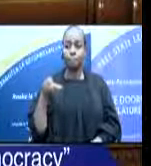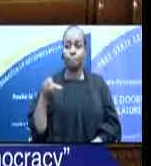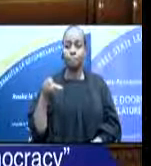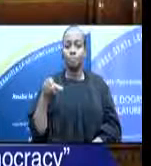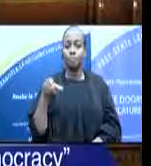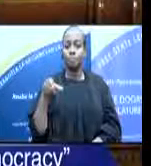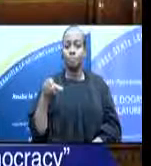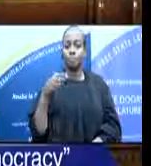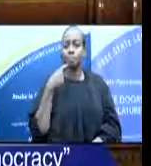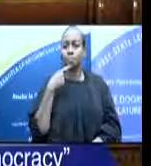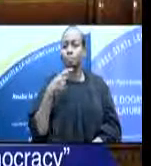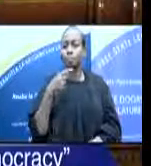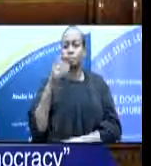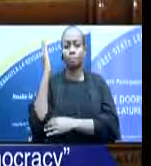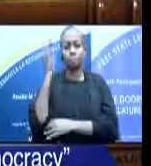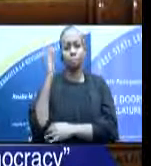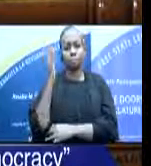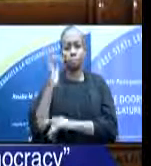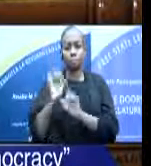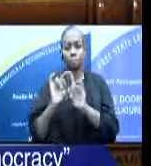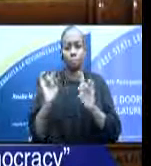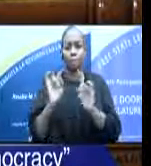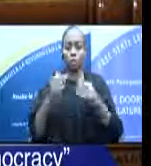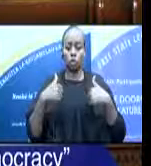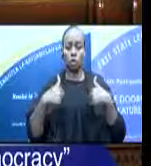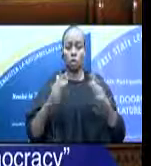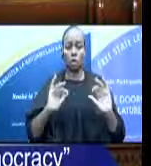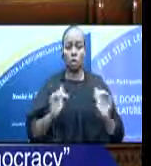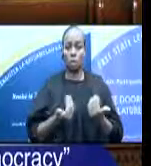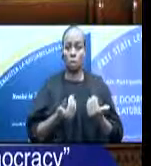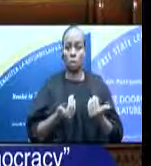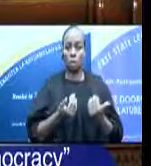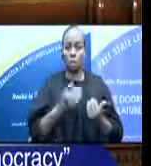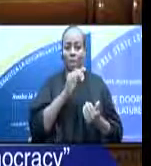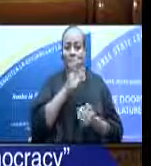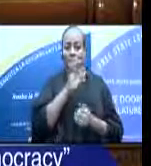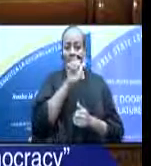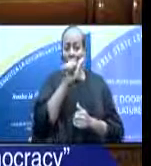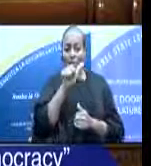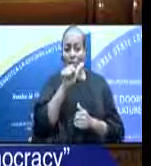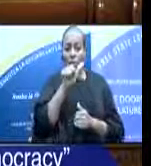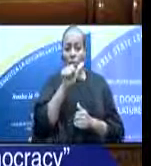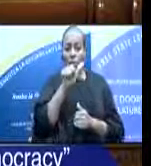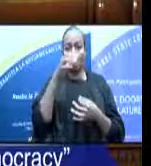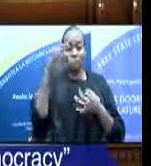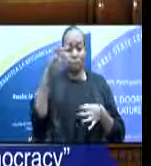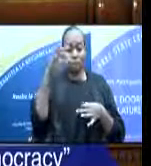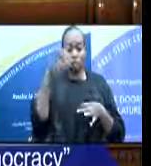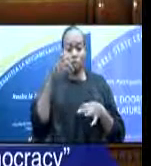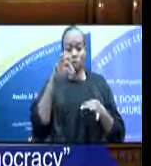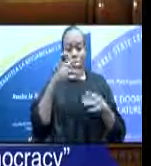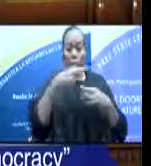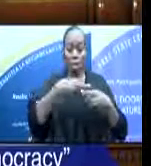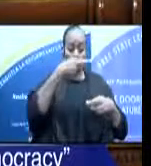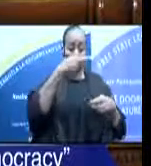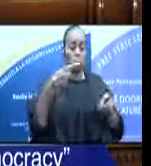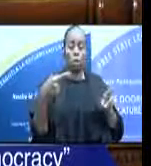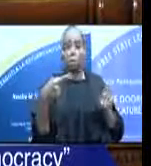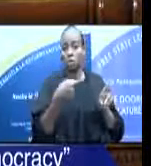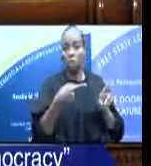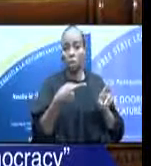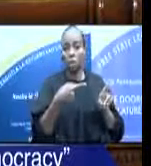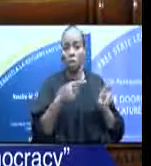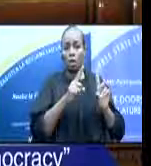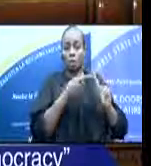I have said a lot, but where do you start commenting on a 36-page budget report? The urgency of this report of